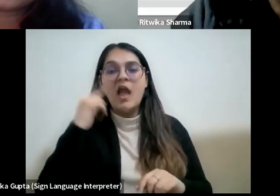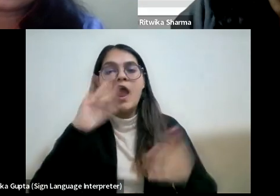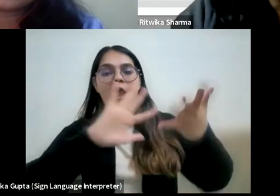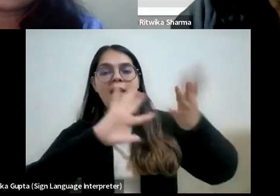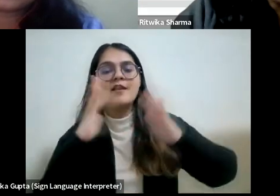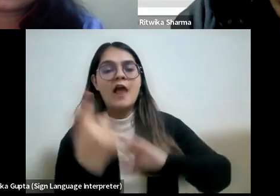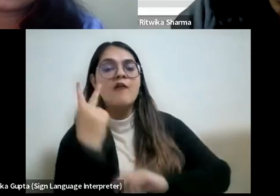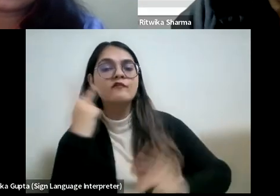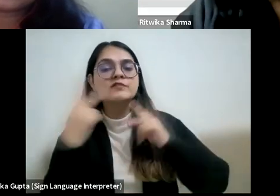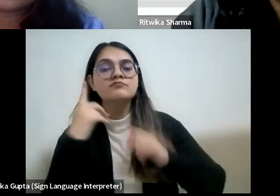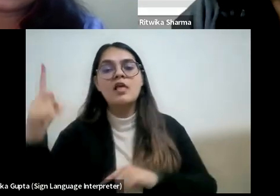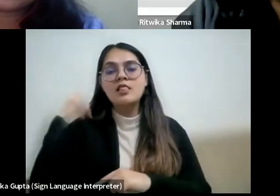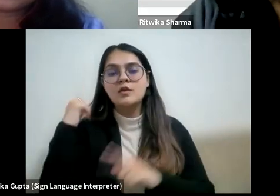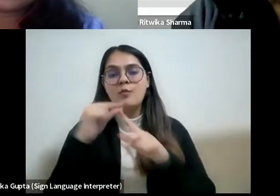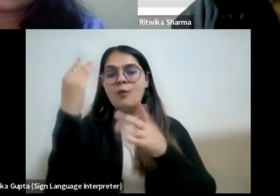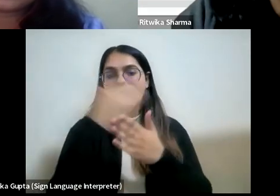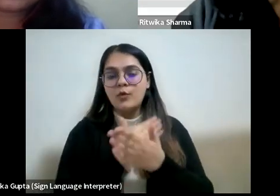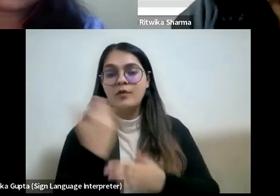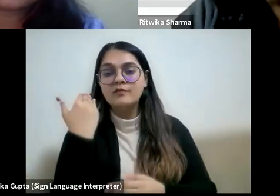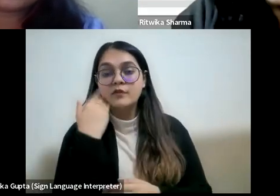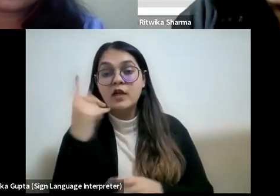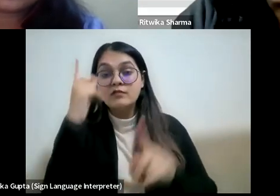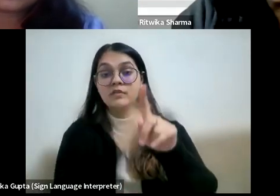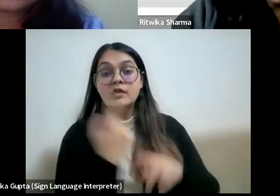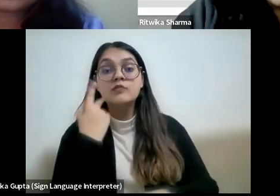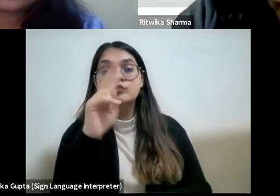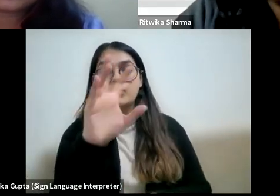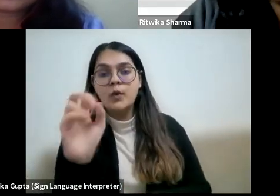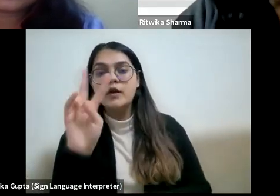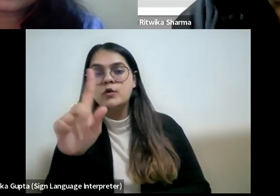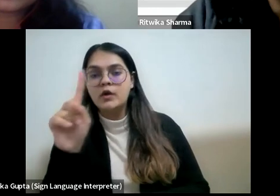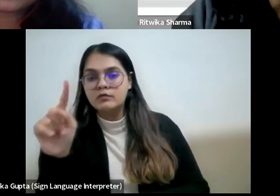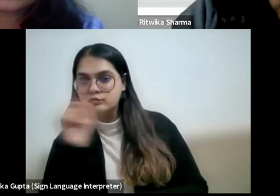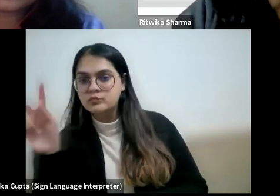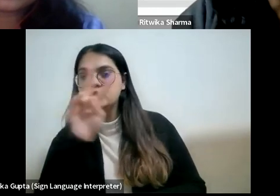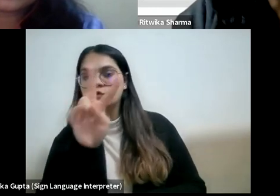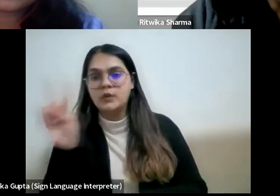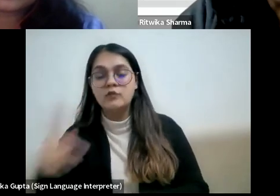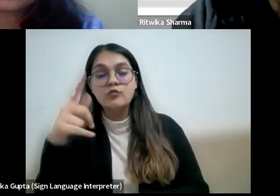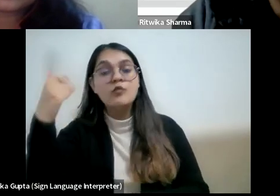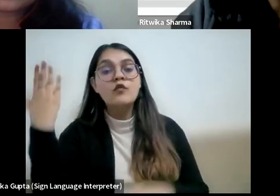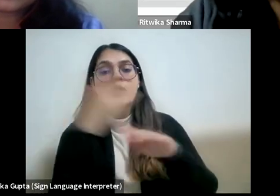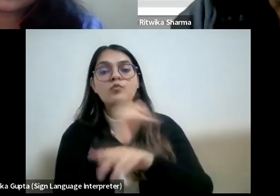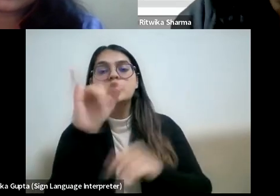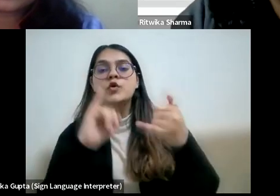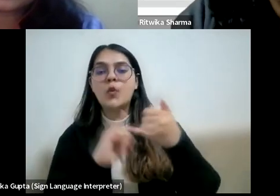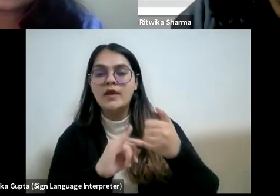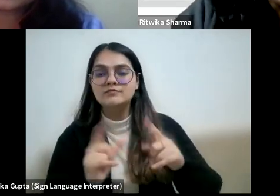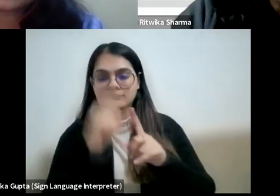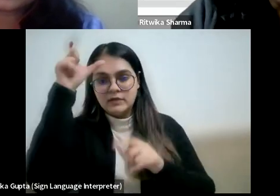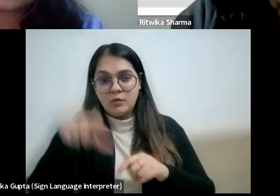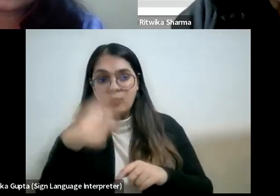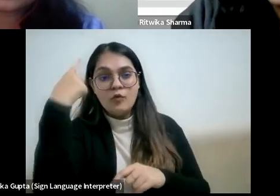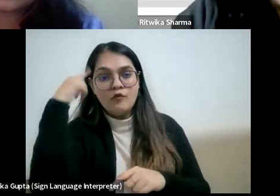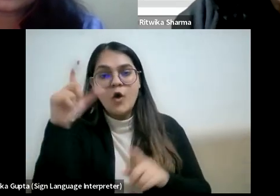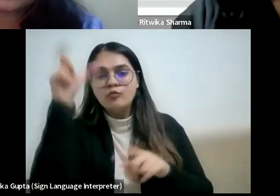Visitor Leadership Program for the year 2021-22 by the US Department of State for her work on human rights